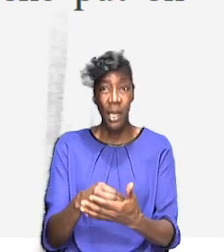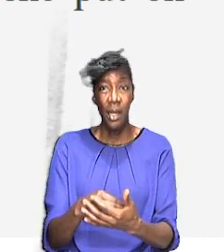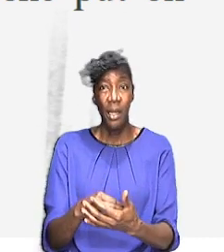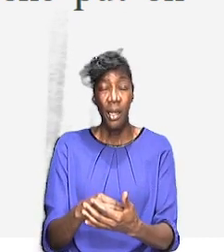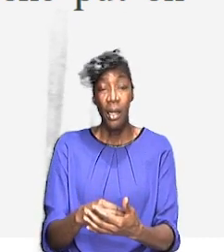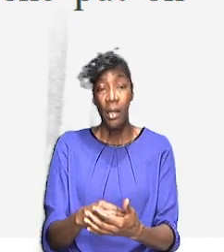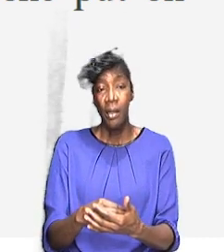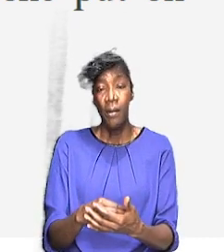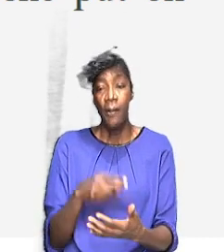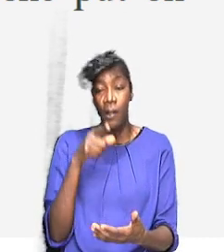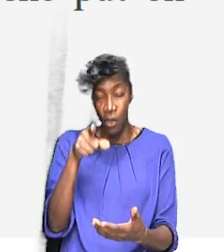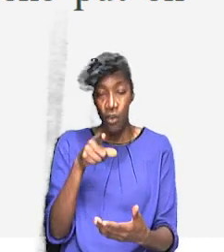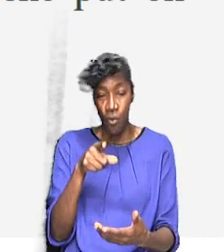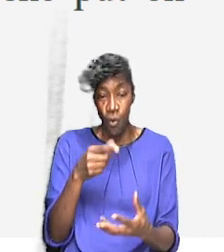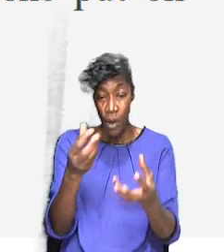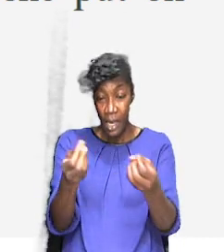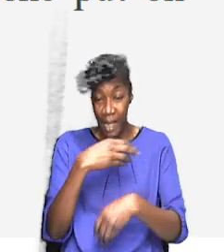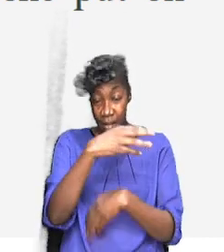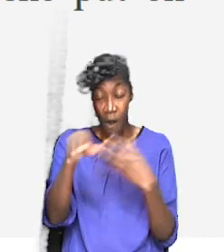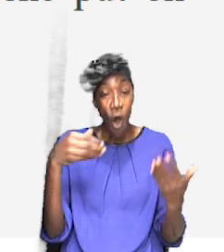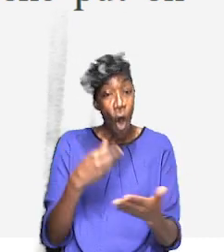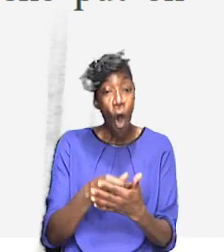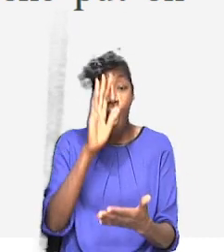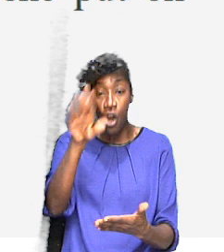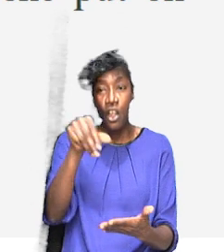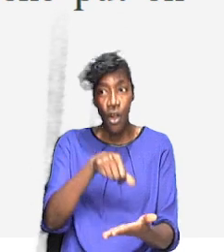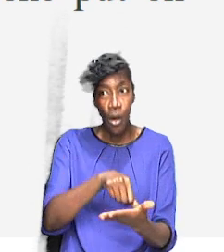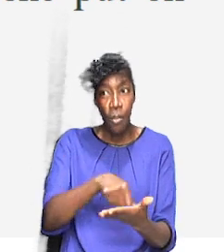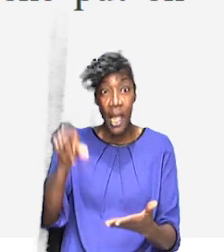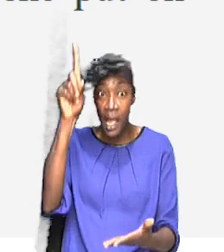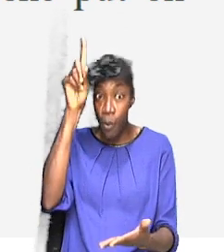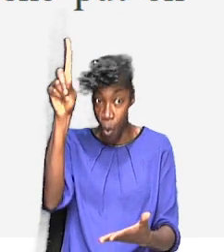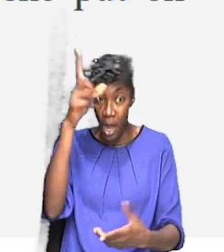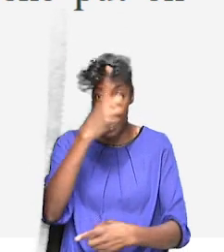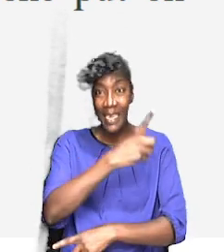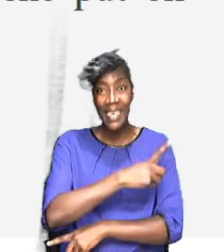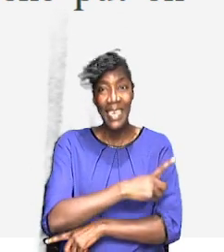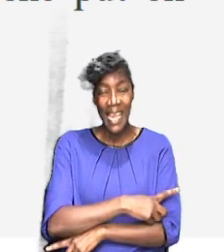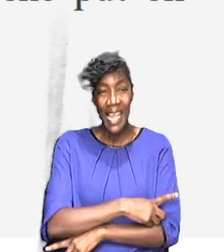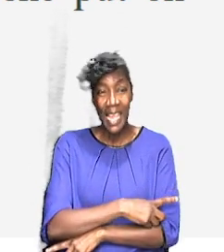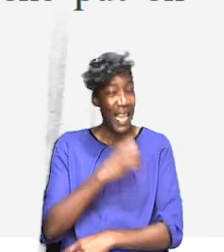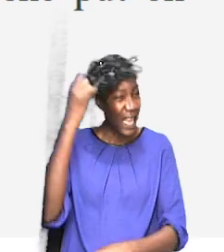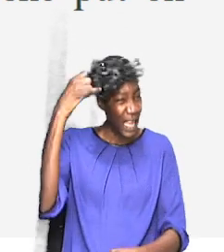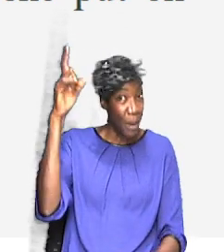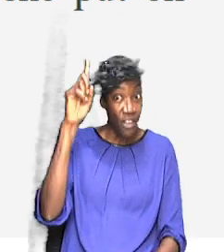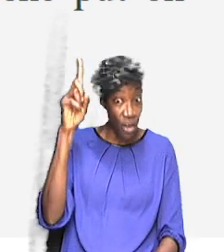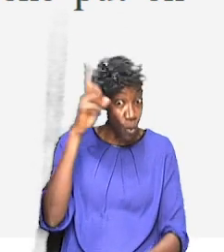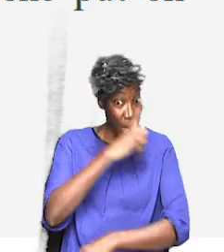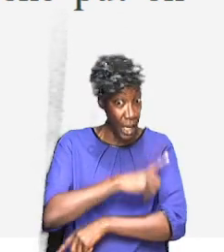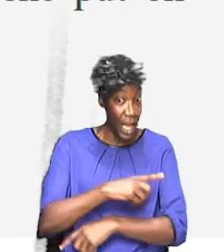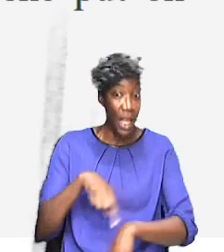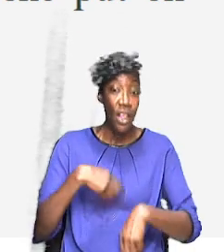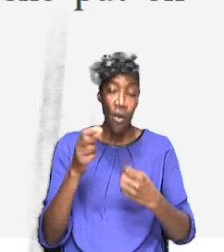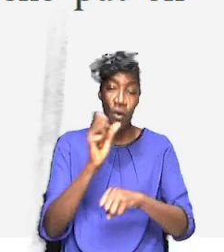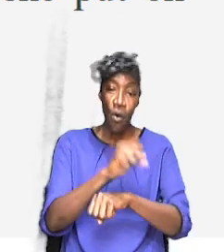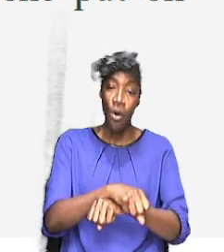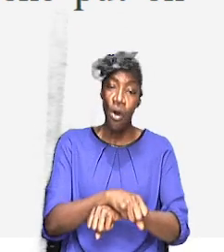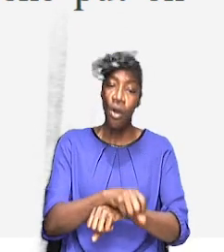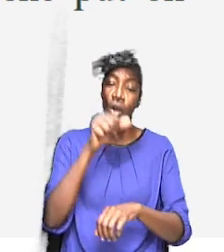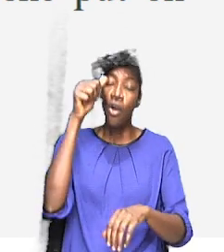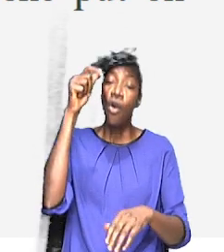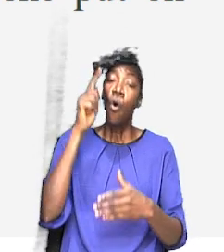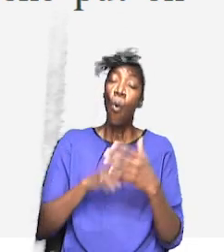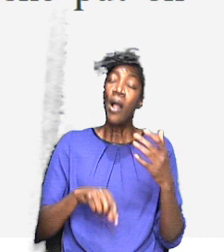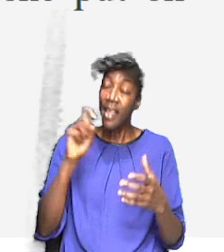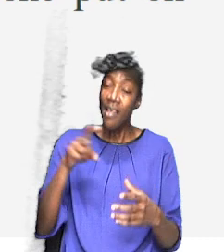It's like you getting all of your pay one day. So imagine one day you go to work, and whatever you're paid for